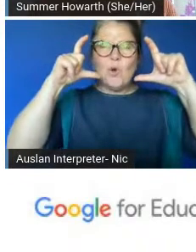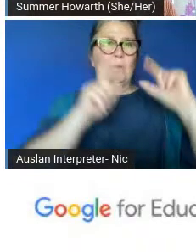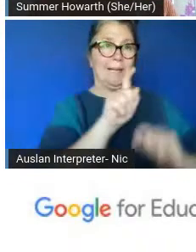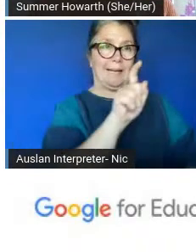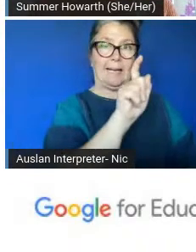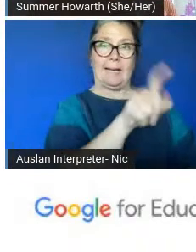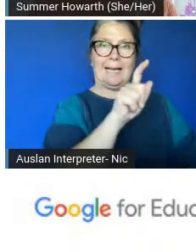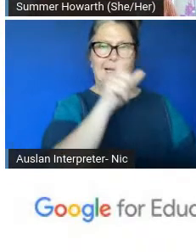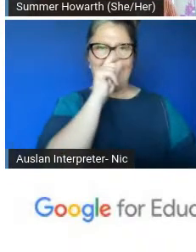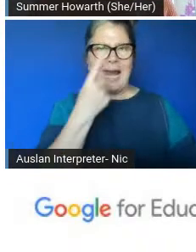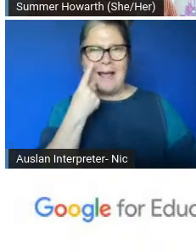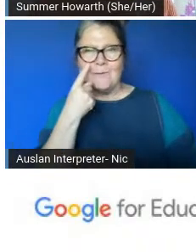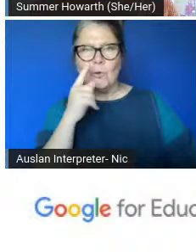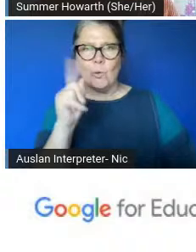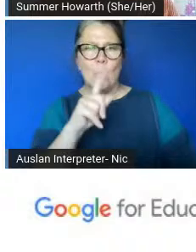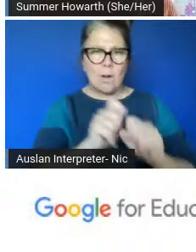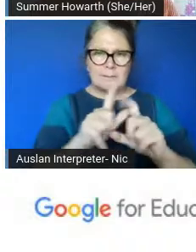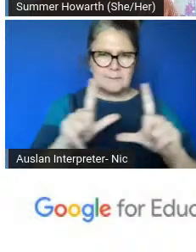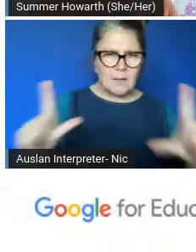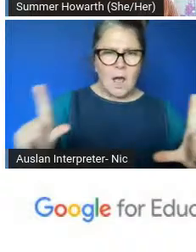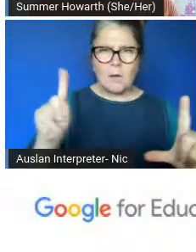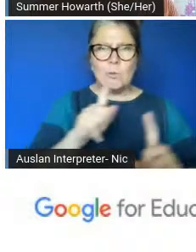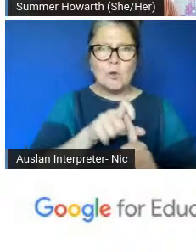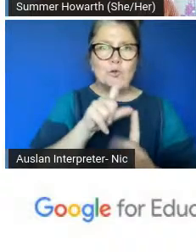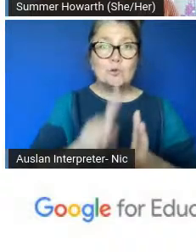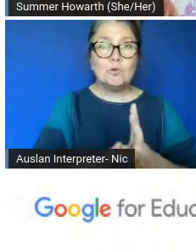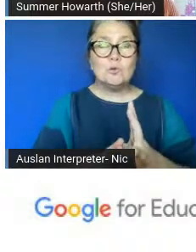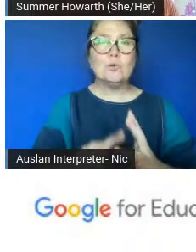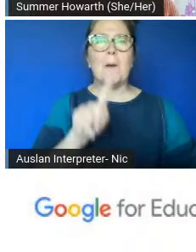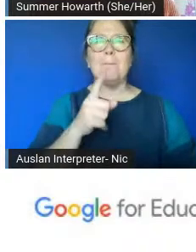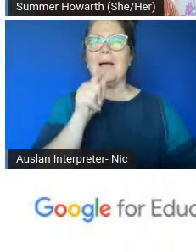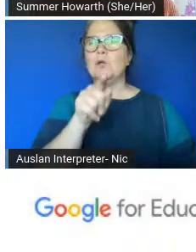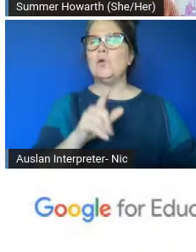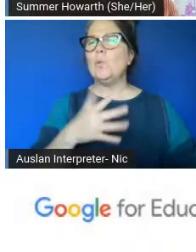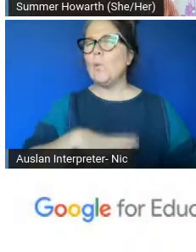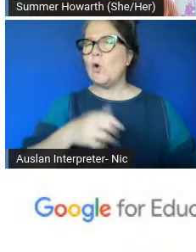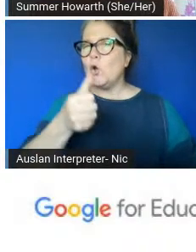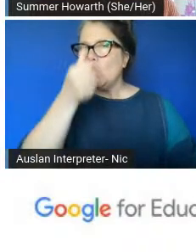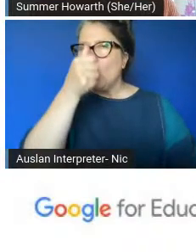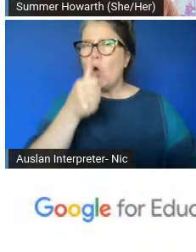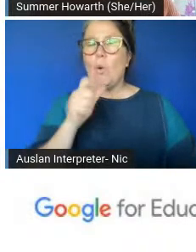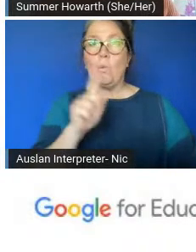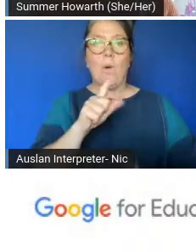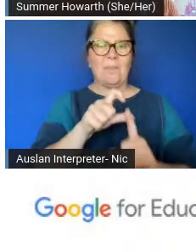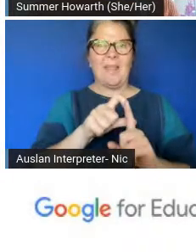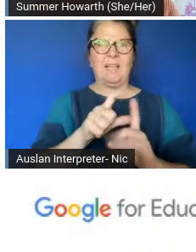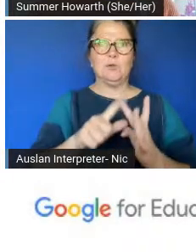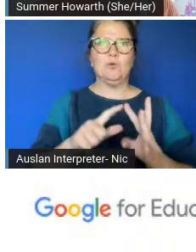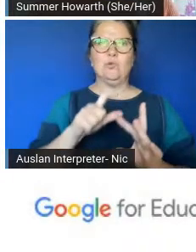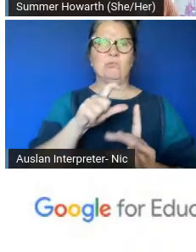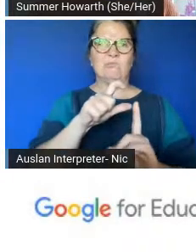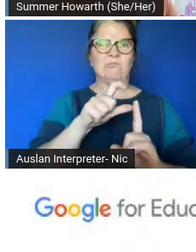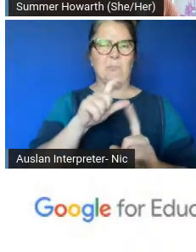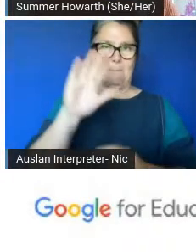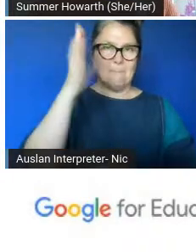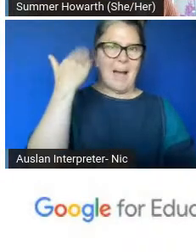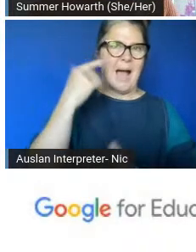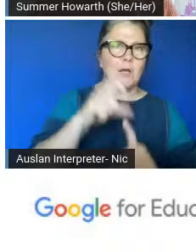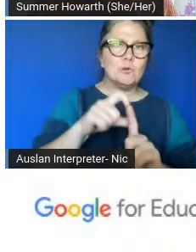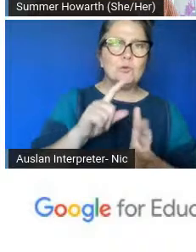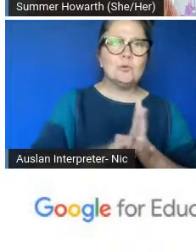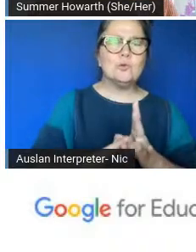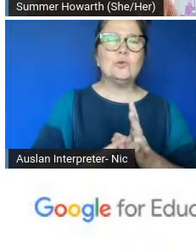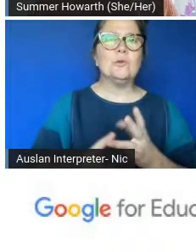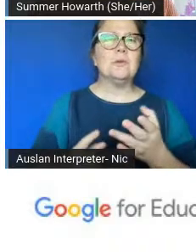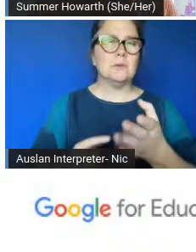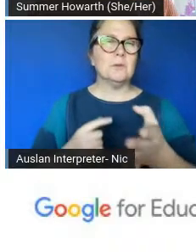they were on if that was live. But you're interested in seeing like what they did last. You can, and I'm just going to double